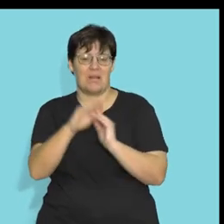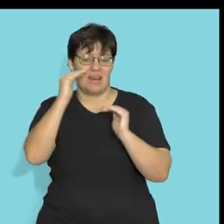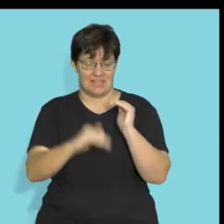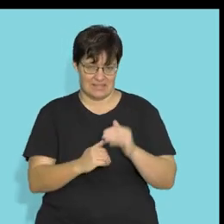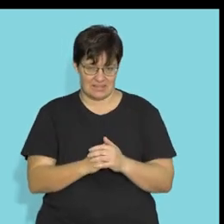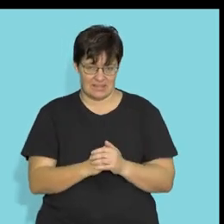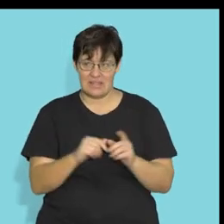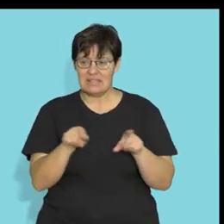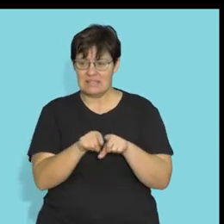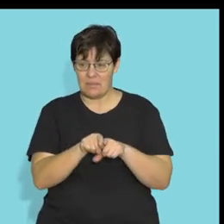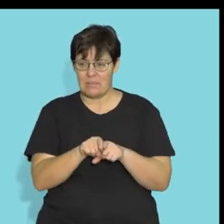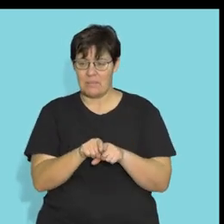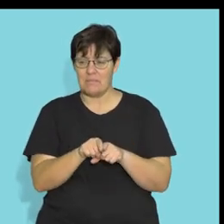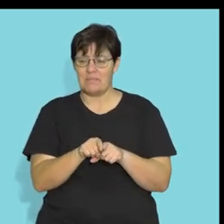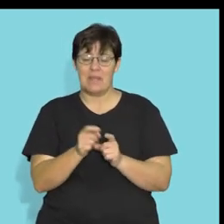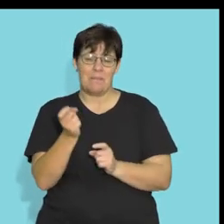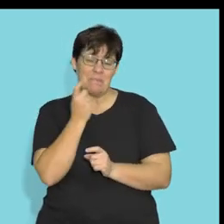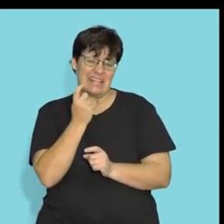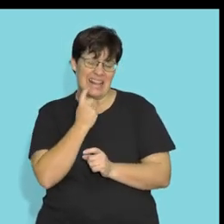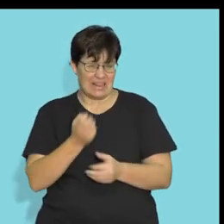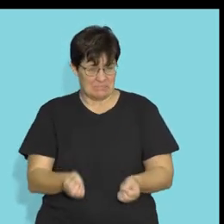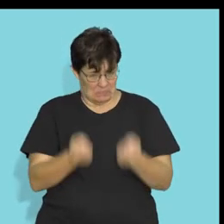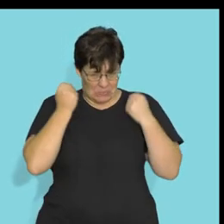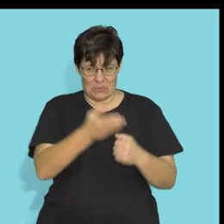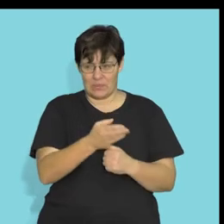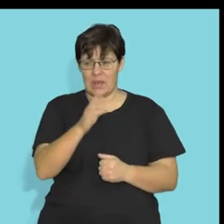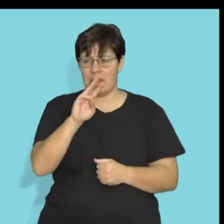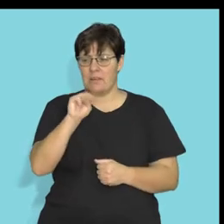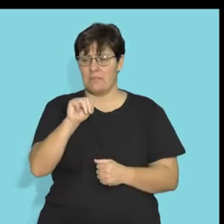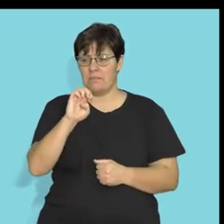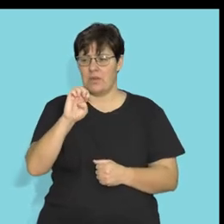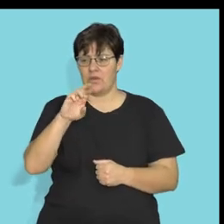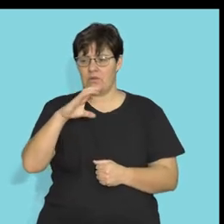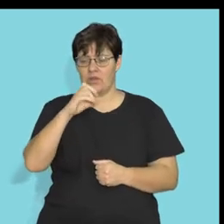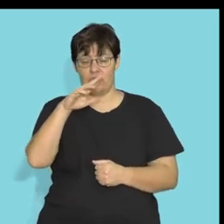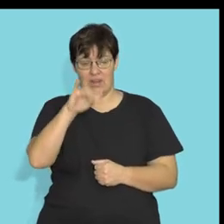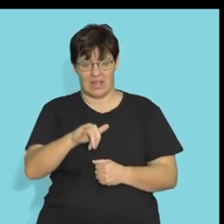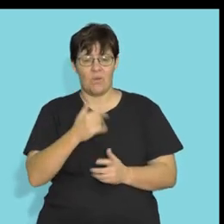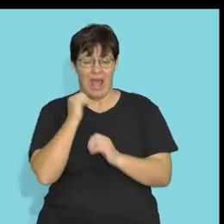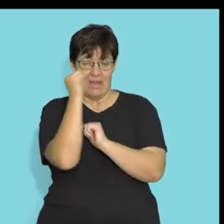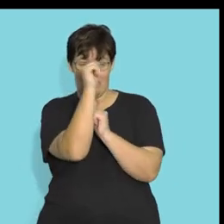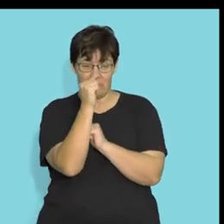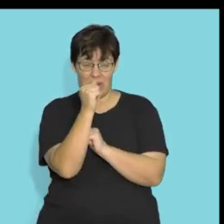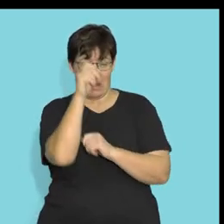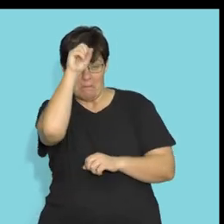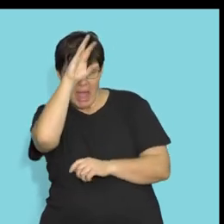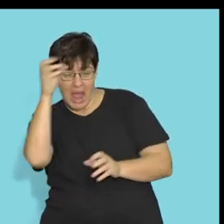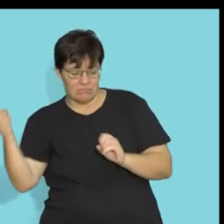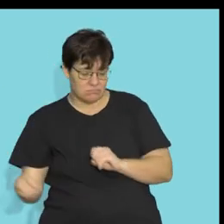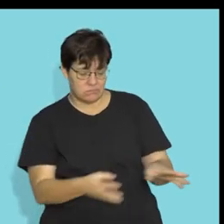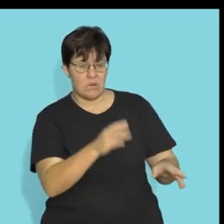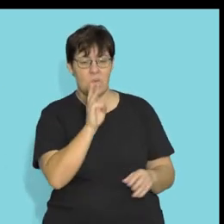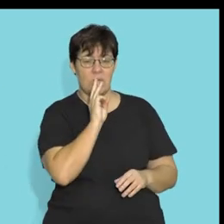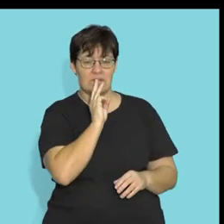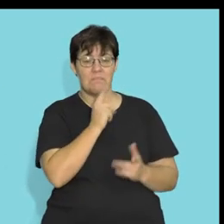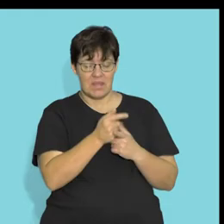example of this is the heavy metal mercury. This is released into the waterways via industrial processes and may become